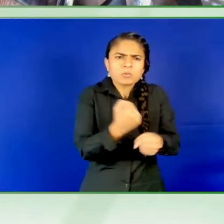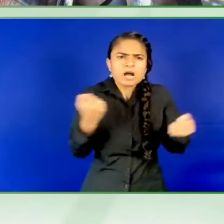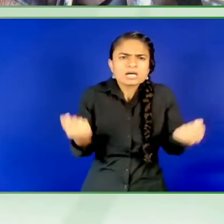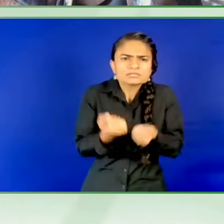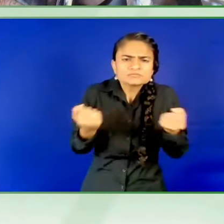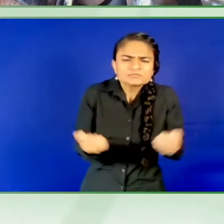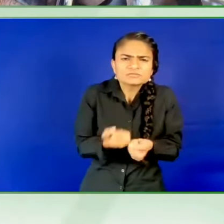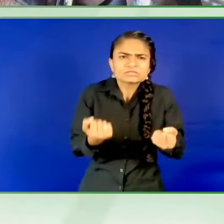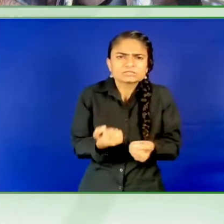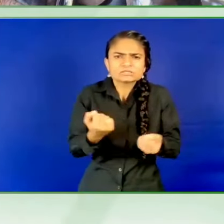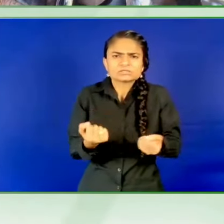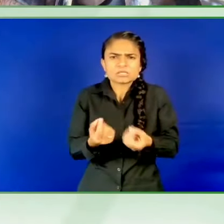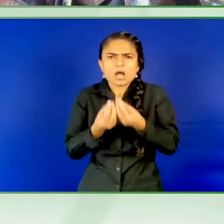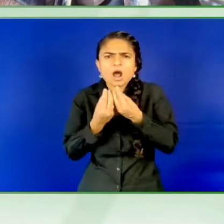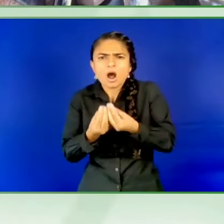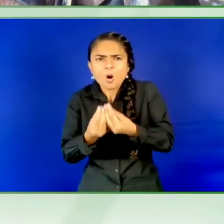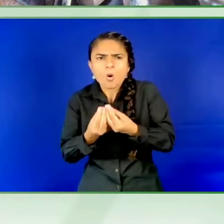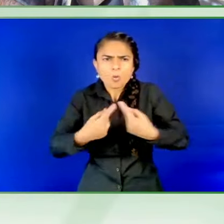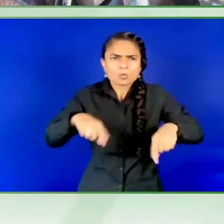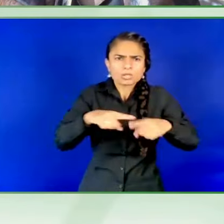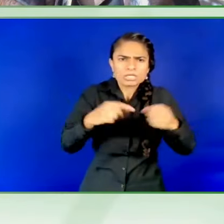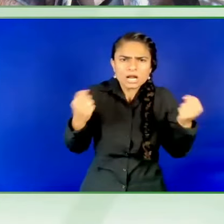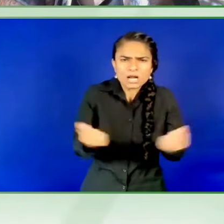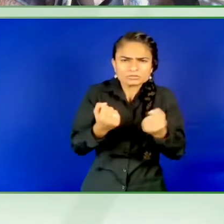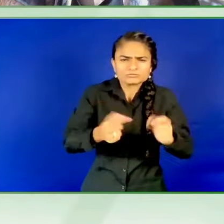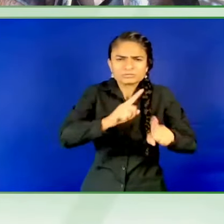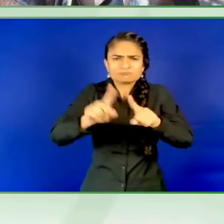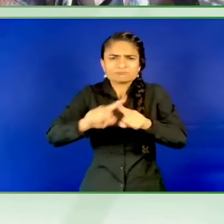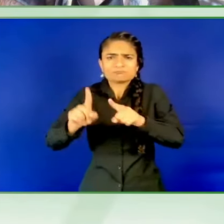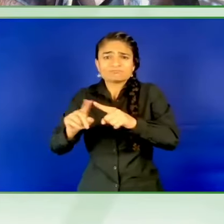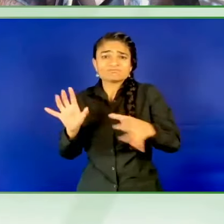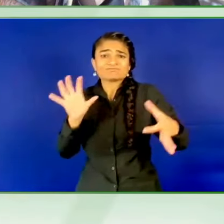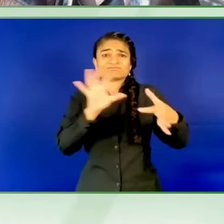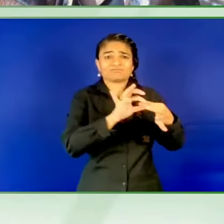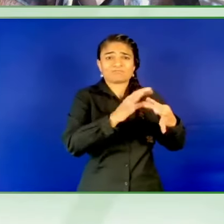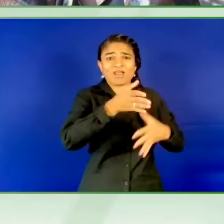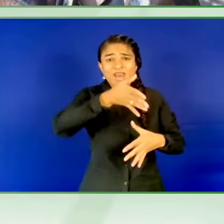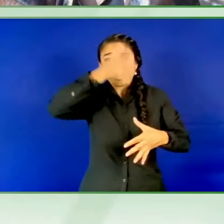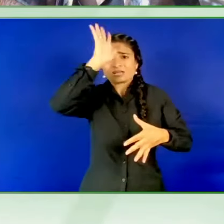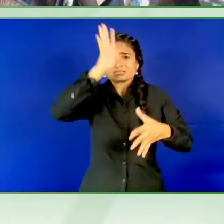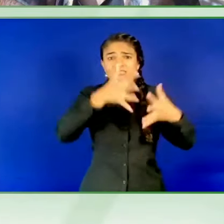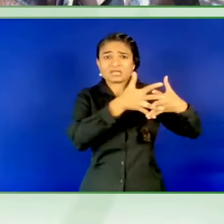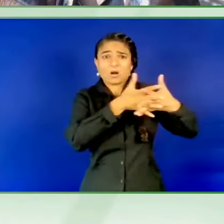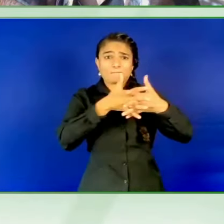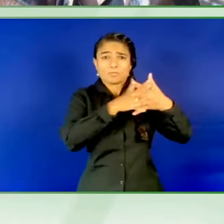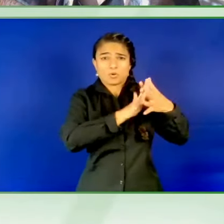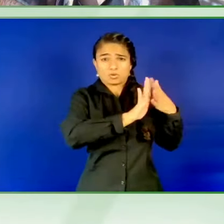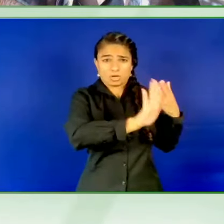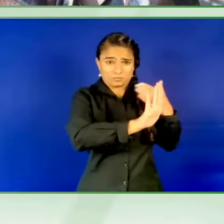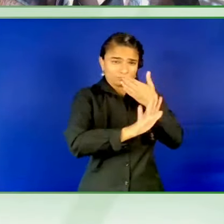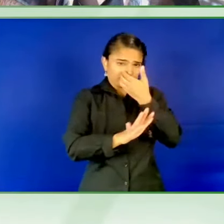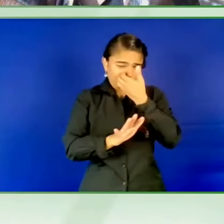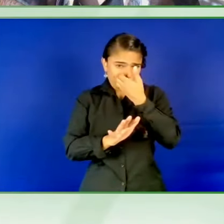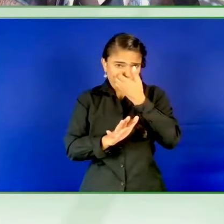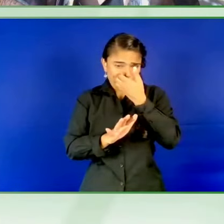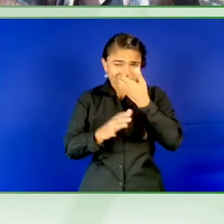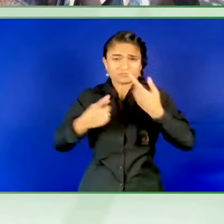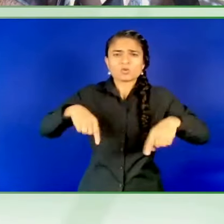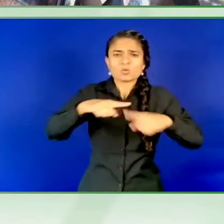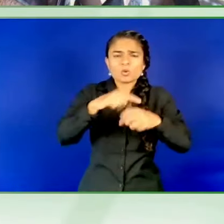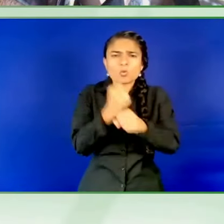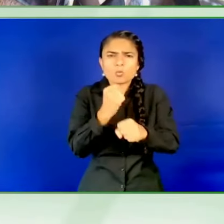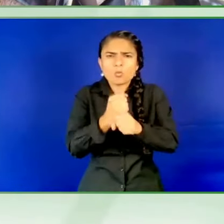showing. The children also create 3D models of a spiral galaxy, as can be seen also in the left